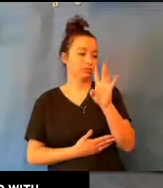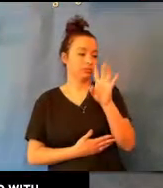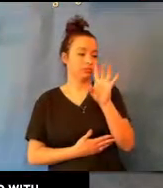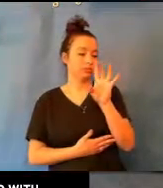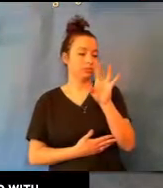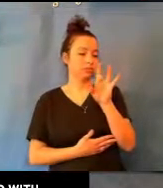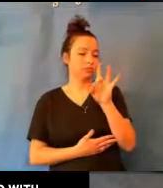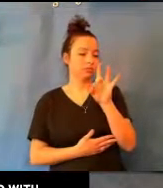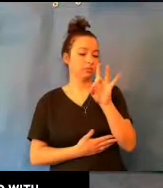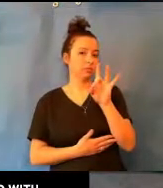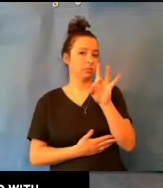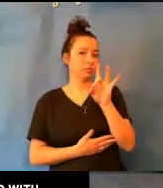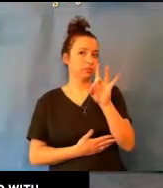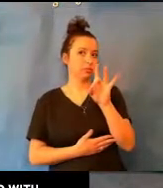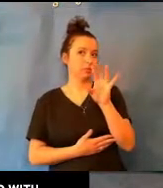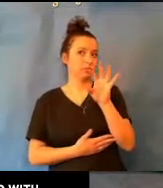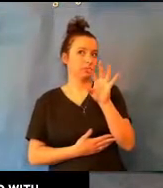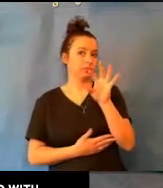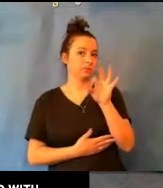7, 8,